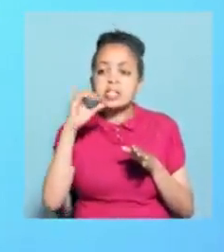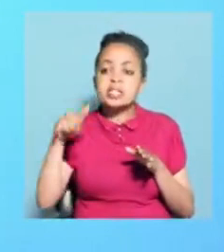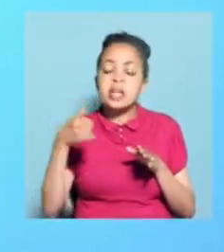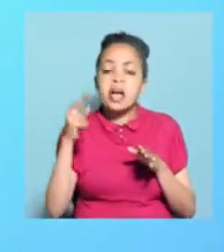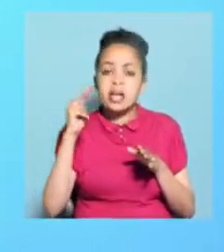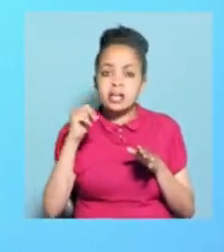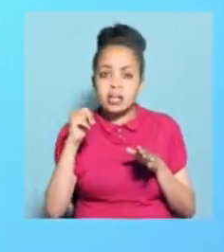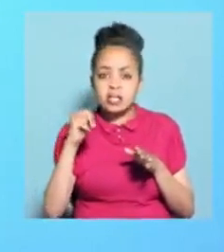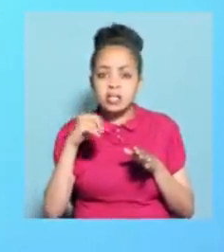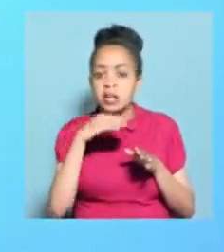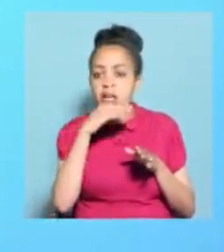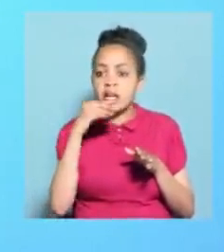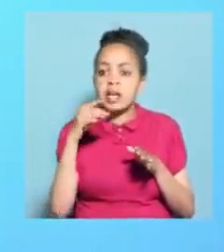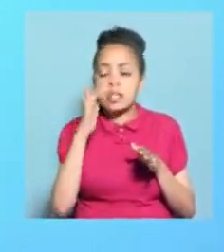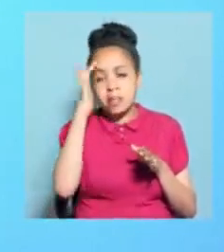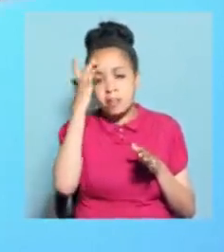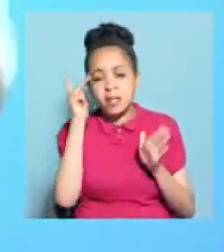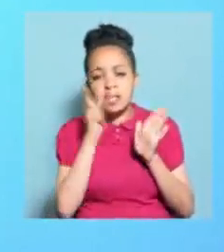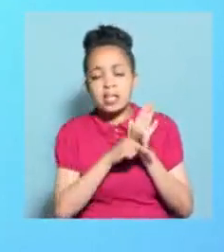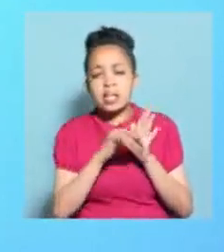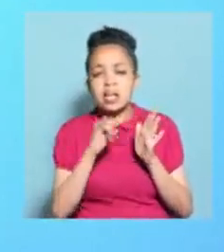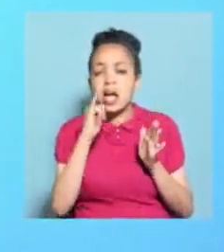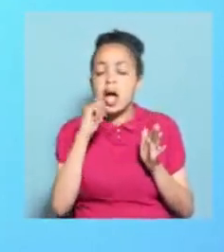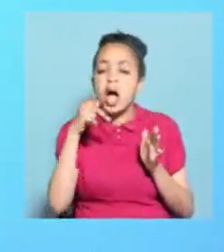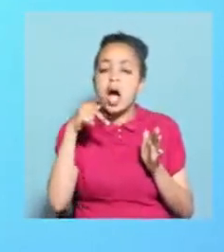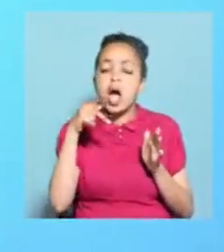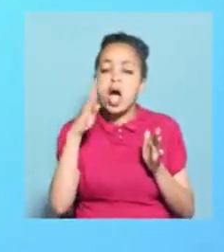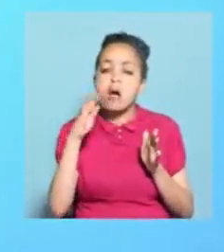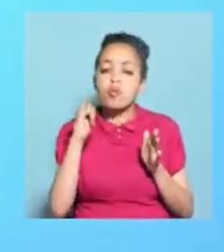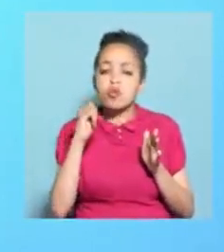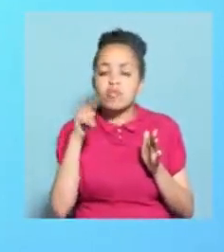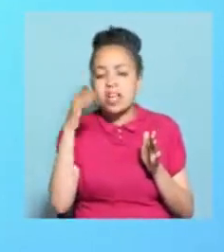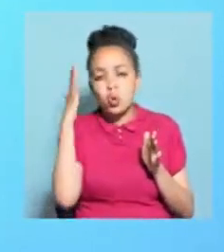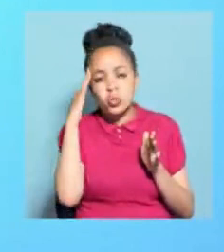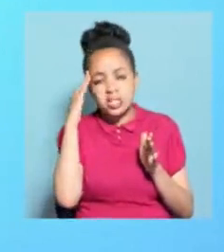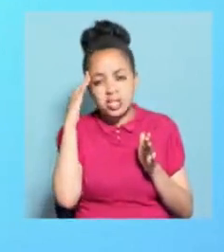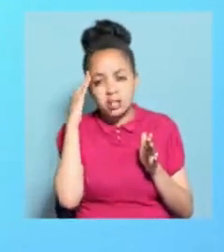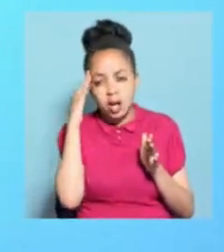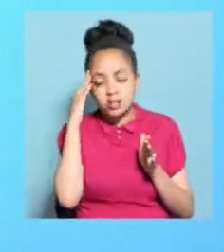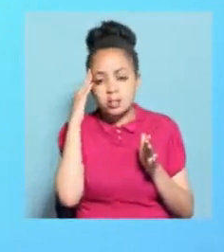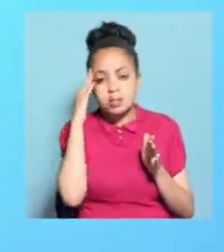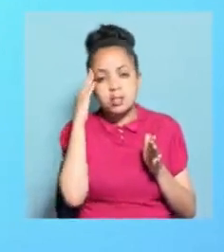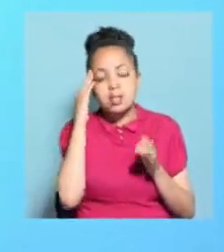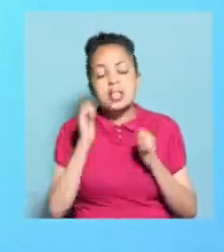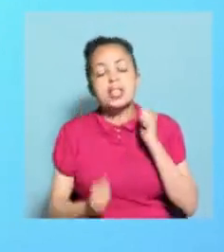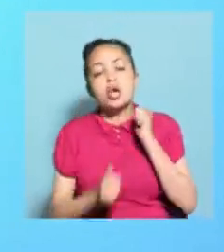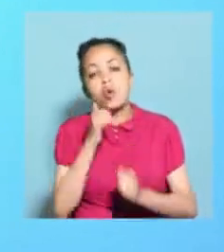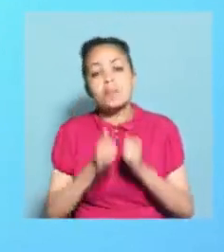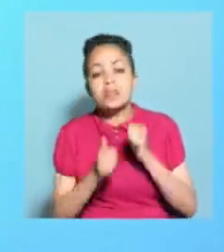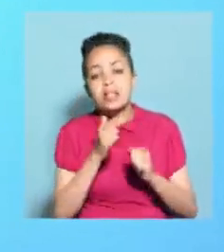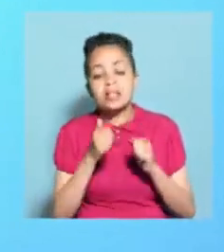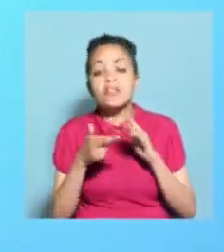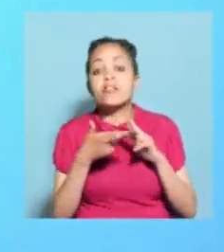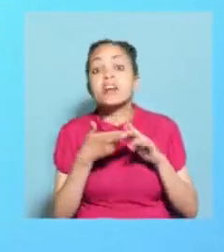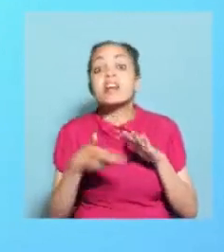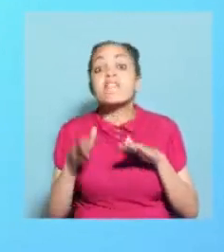cyanide-like, and the painkiller ibuprofen, they can be considered as competitive reversible